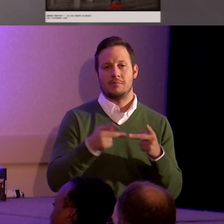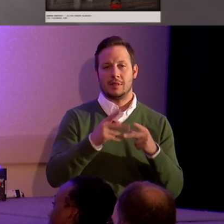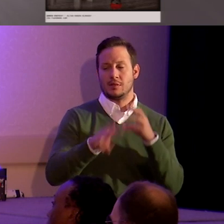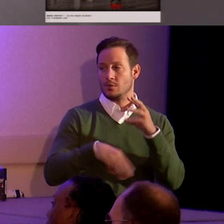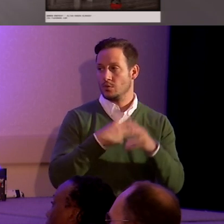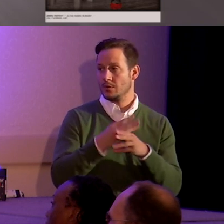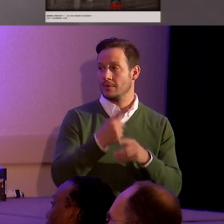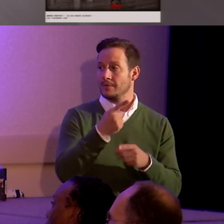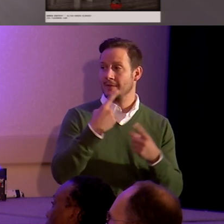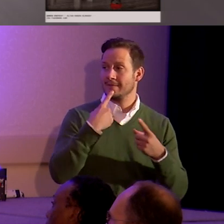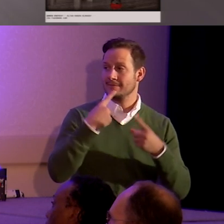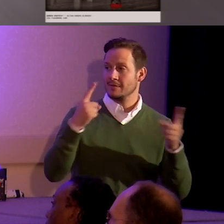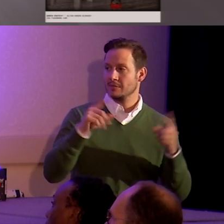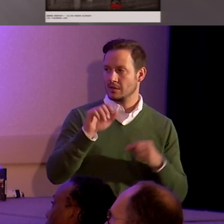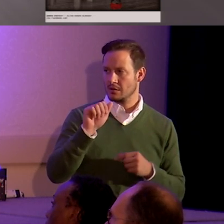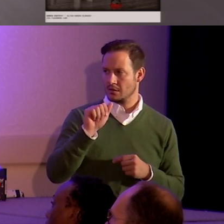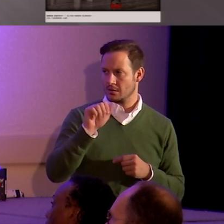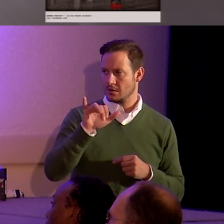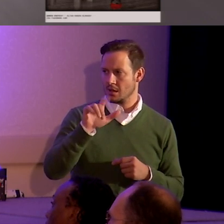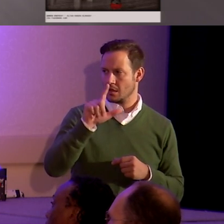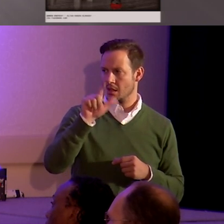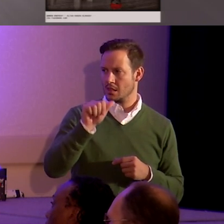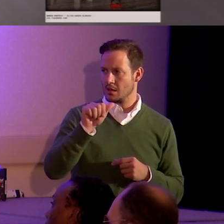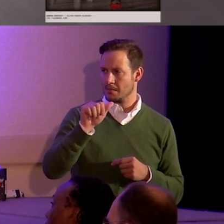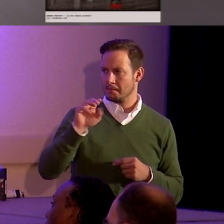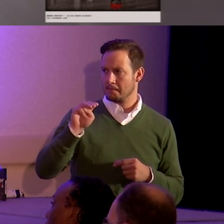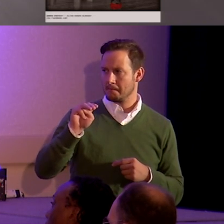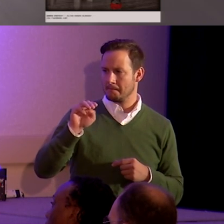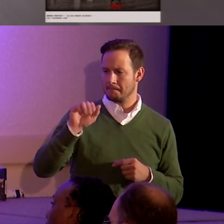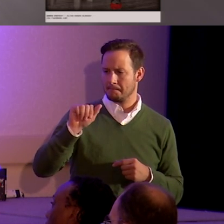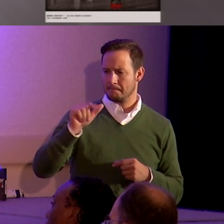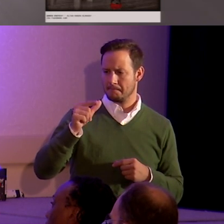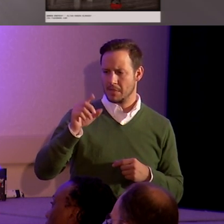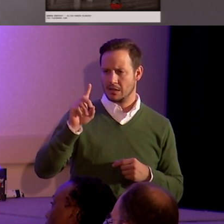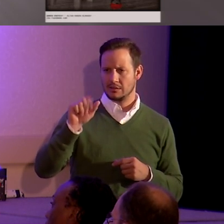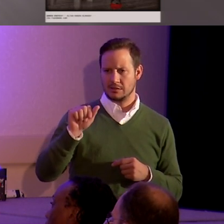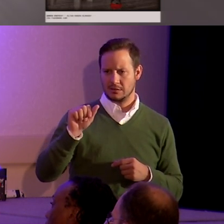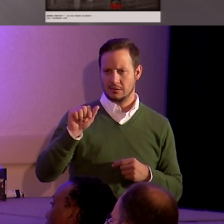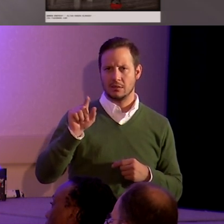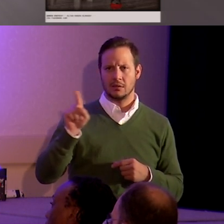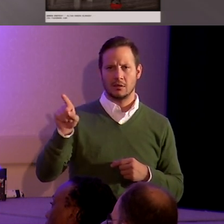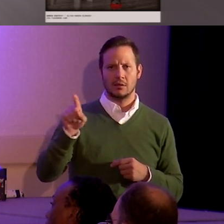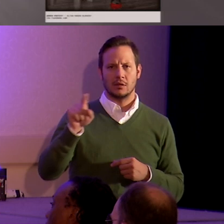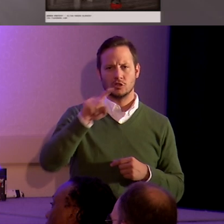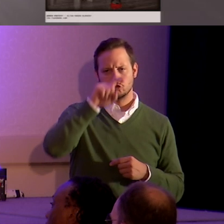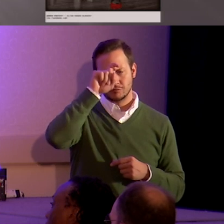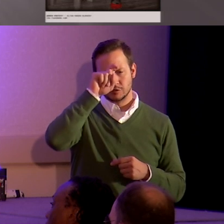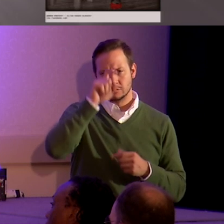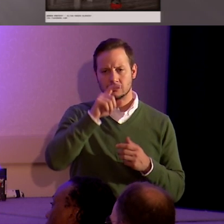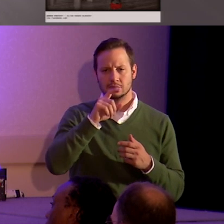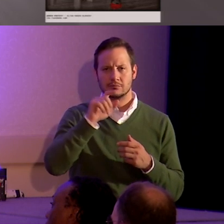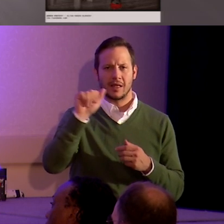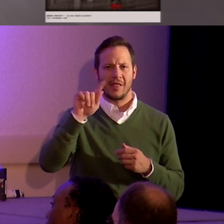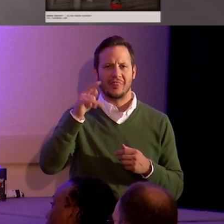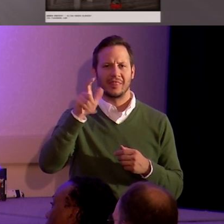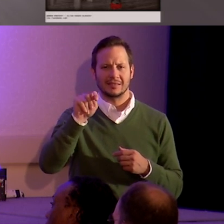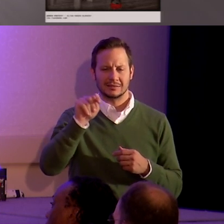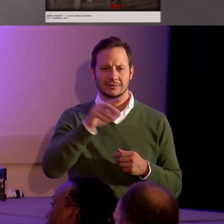the famous Alia Magda El Mahdi, the Egyptian atheist blogger and student who posted a nude